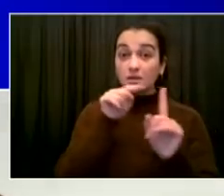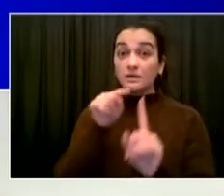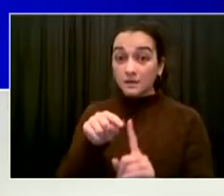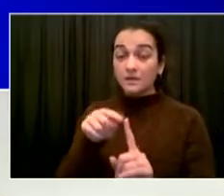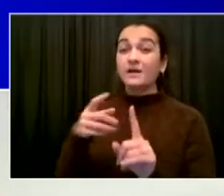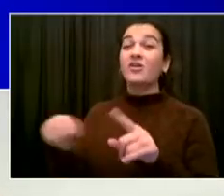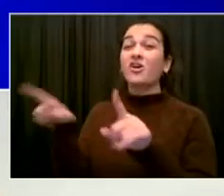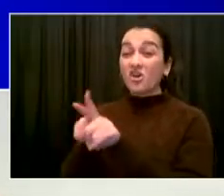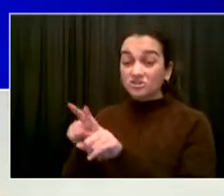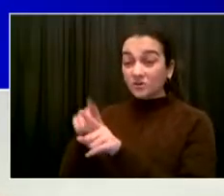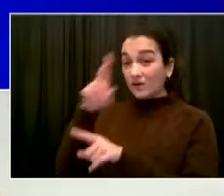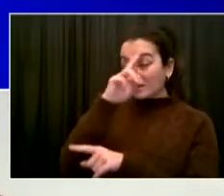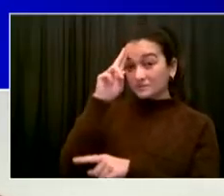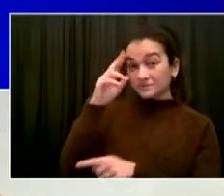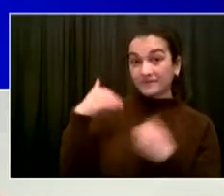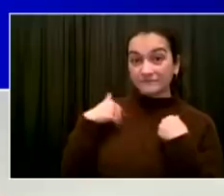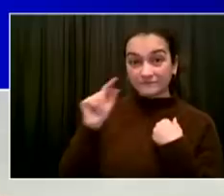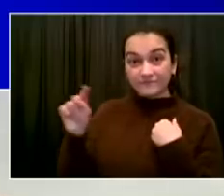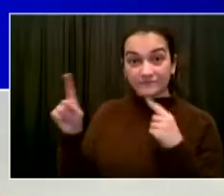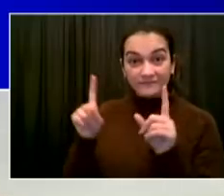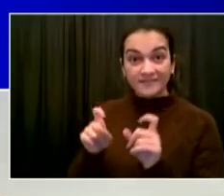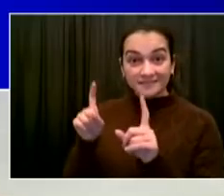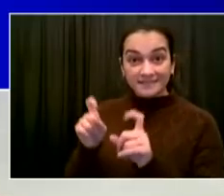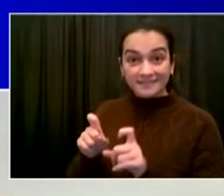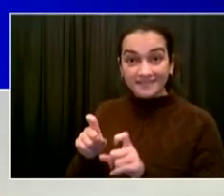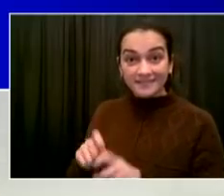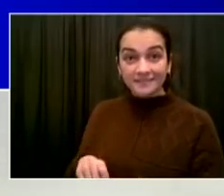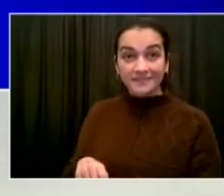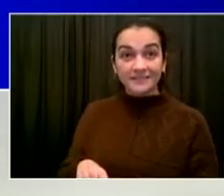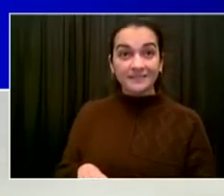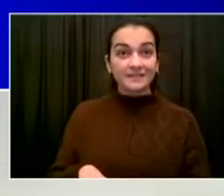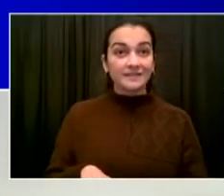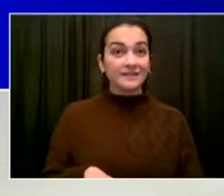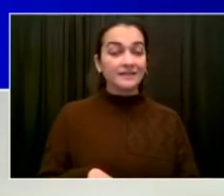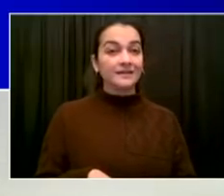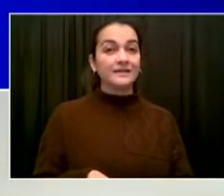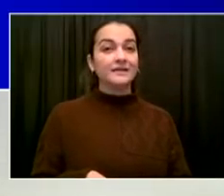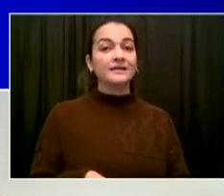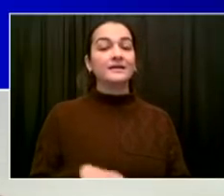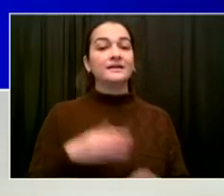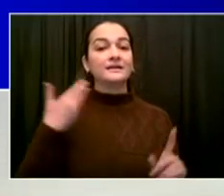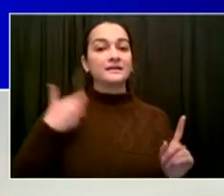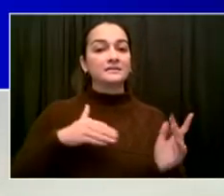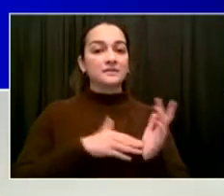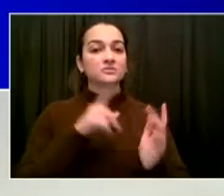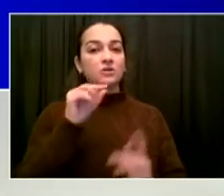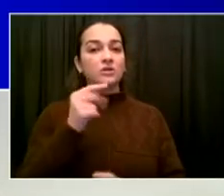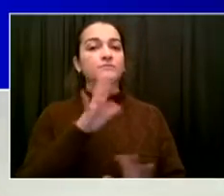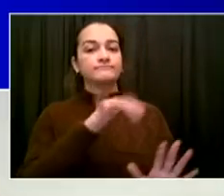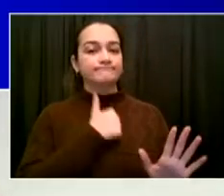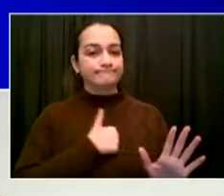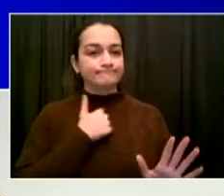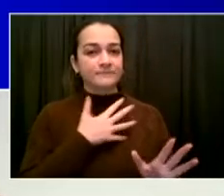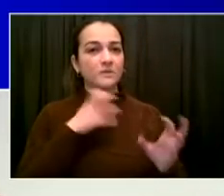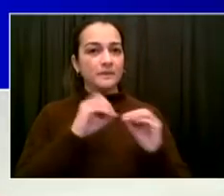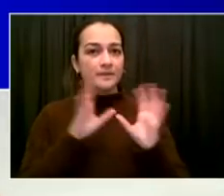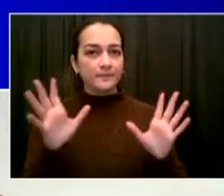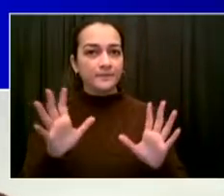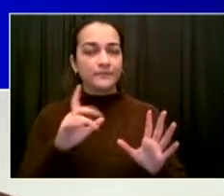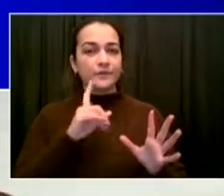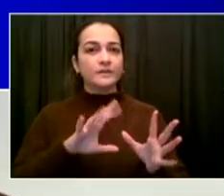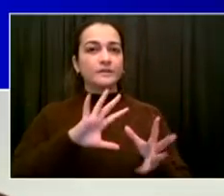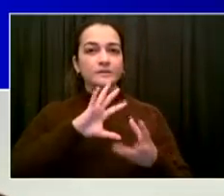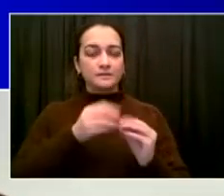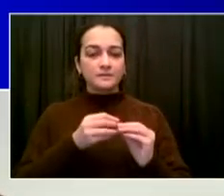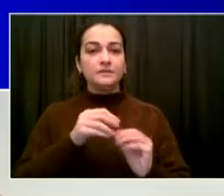Yeah, well, actually, the above 30 includes the health and hospitals facilities. But when we add more later this week, it'll probably, well, Elizabeth, we'll get back to you. I don't want